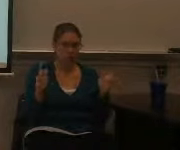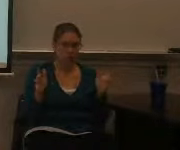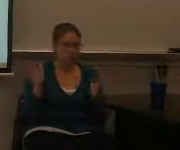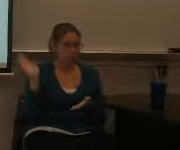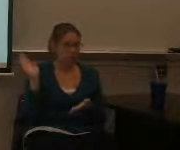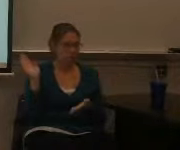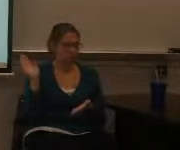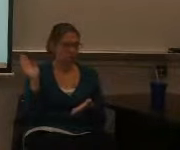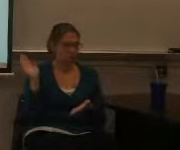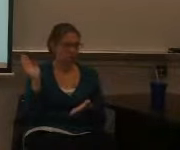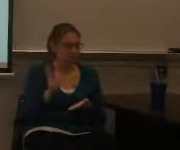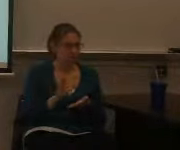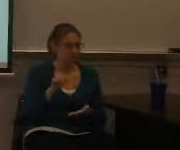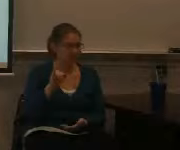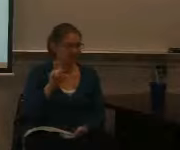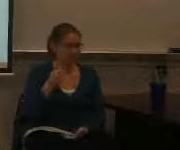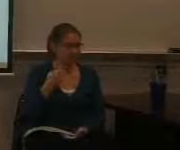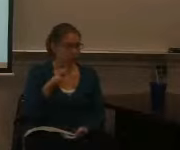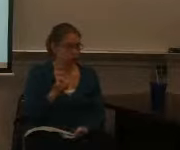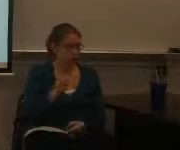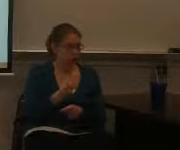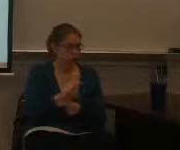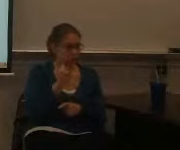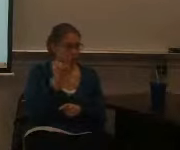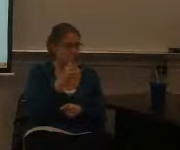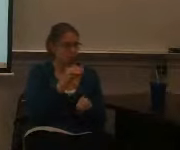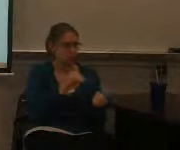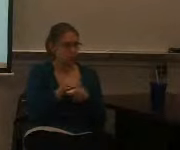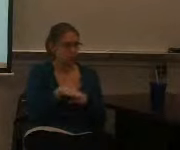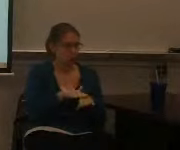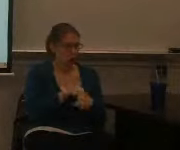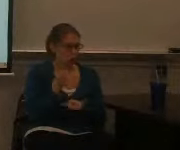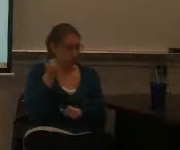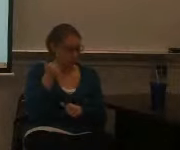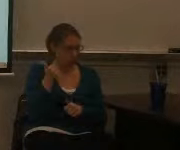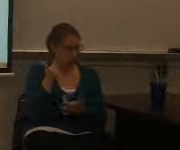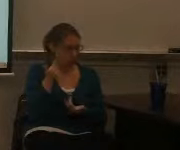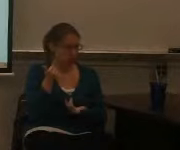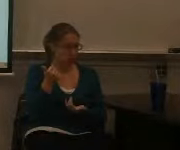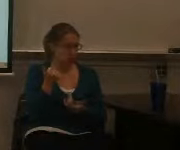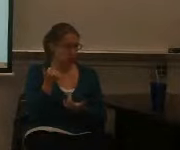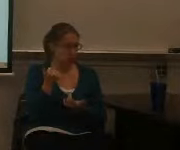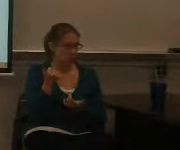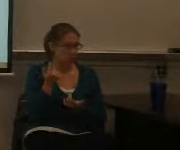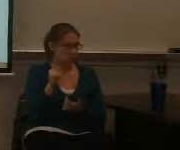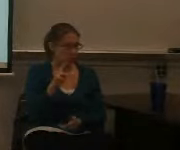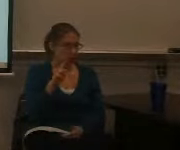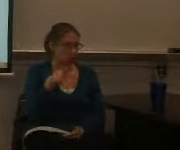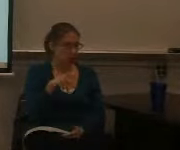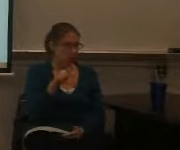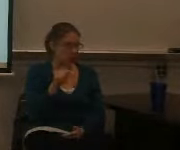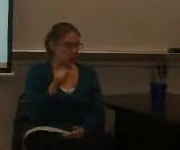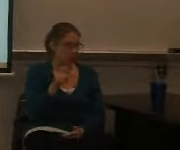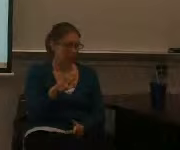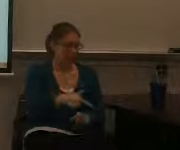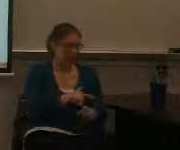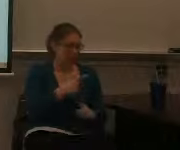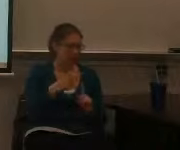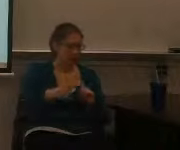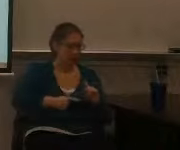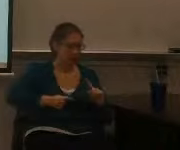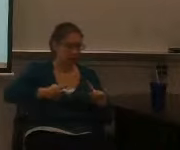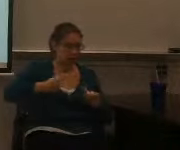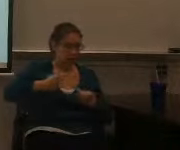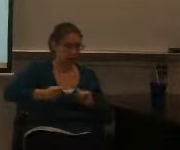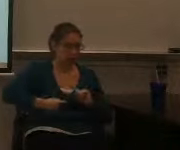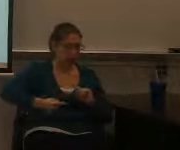Yeah, less water, less discharge, right? So if water moves more slowly, right, the uptake length, the spiraling length